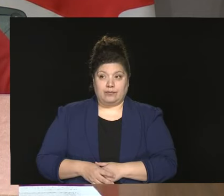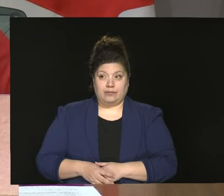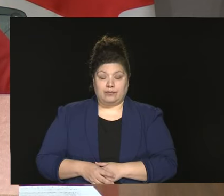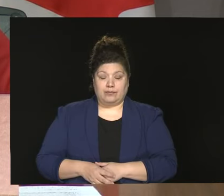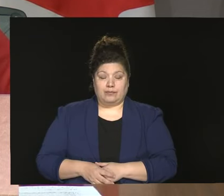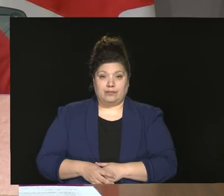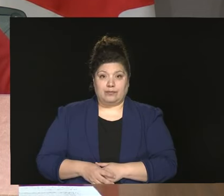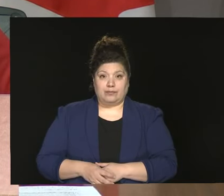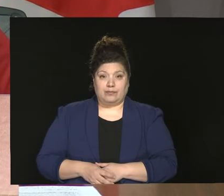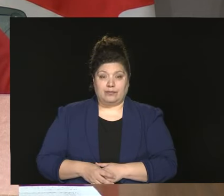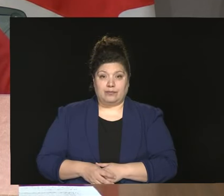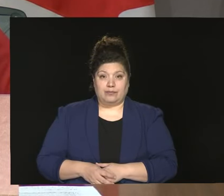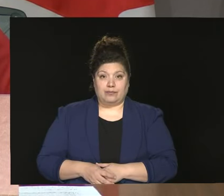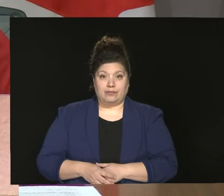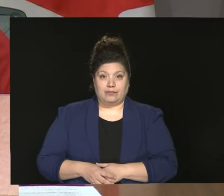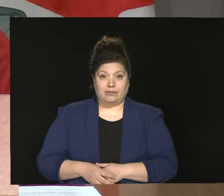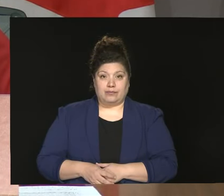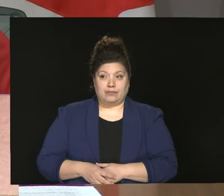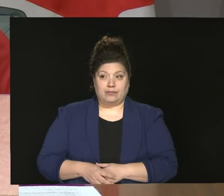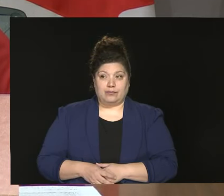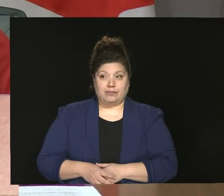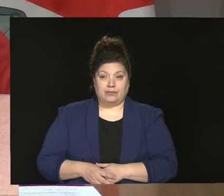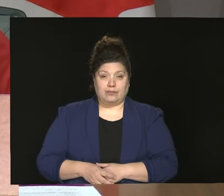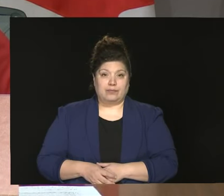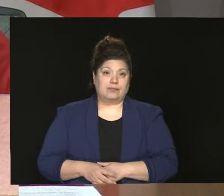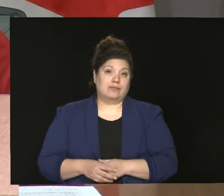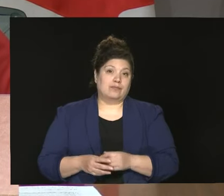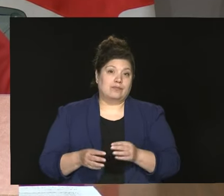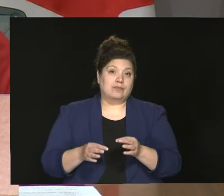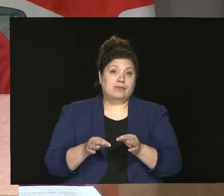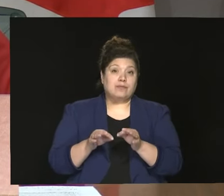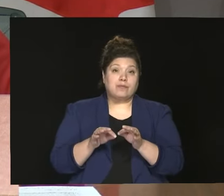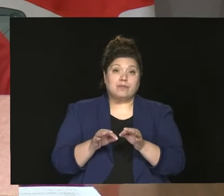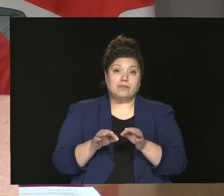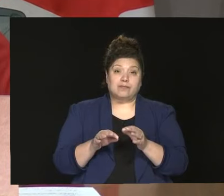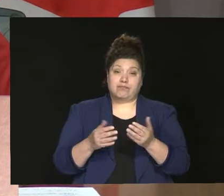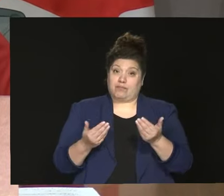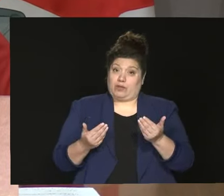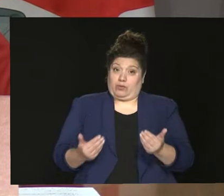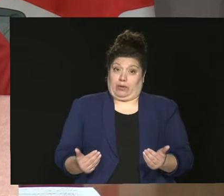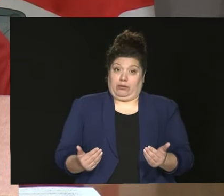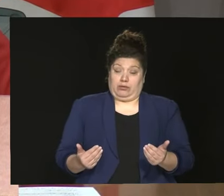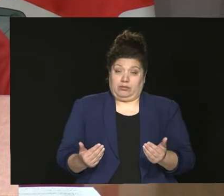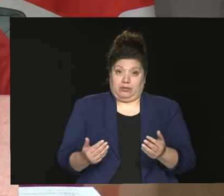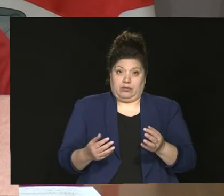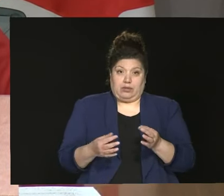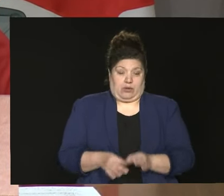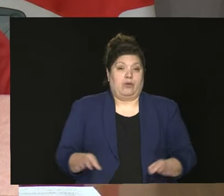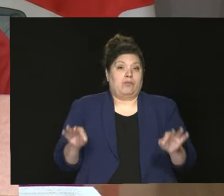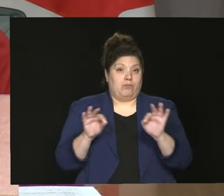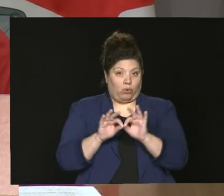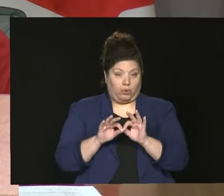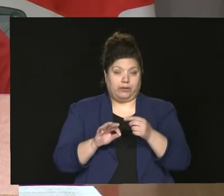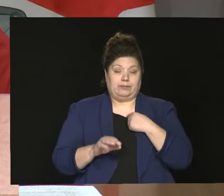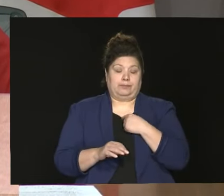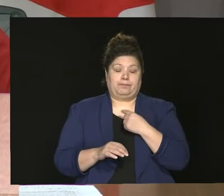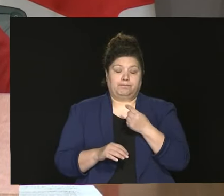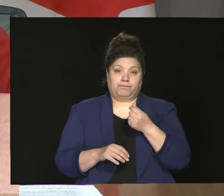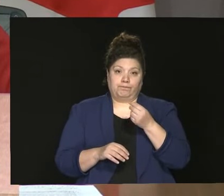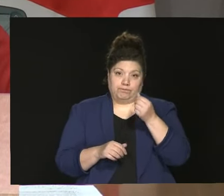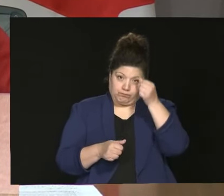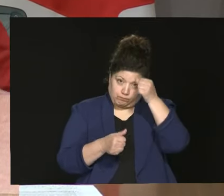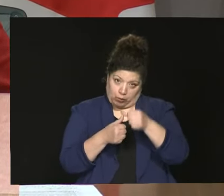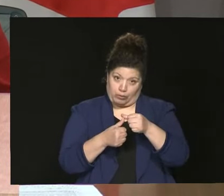I think it's important for all of us today to bear two things in mind. The first